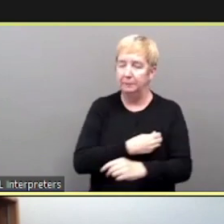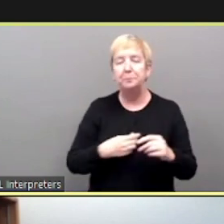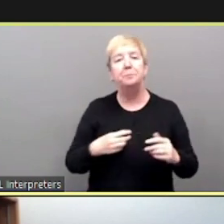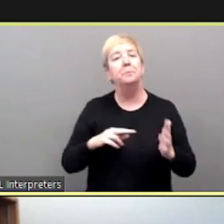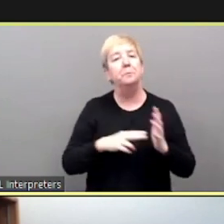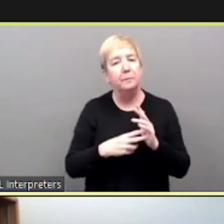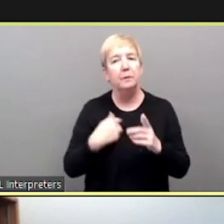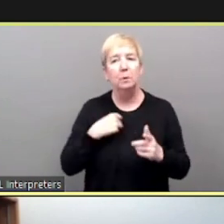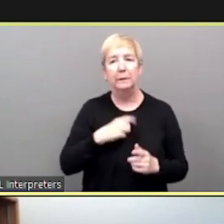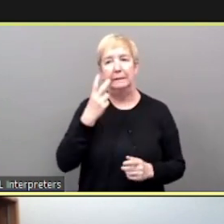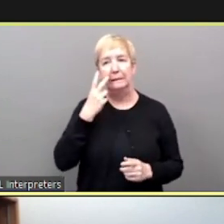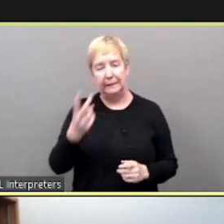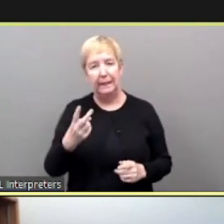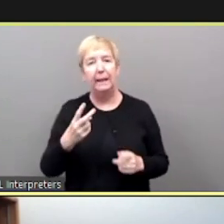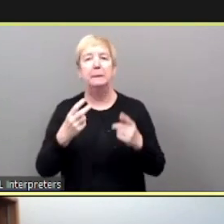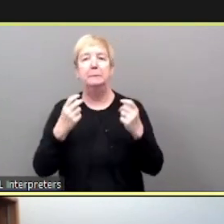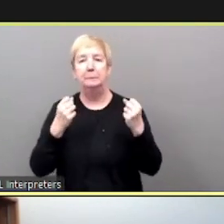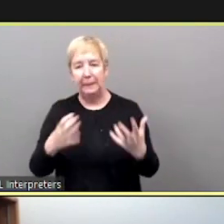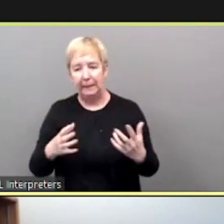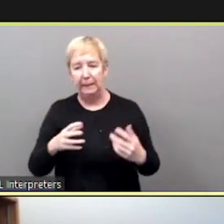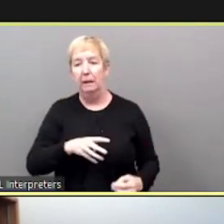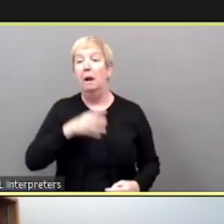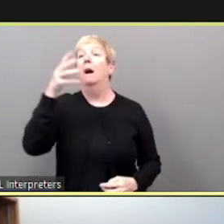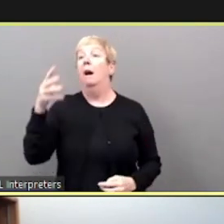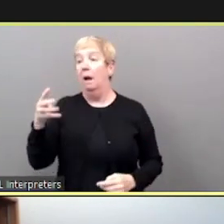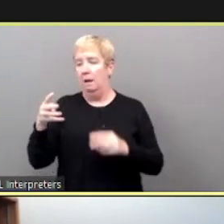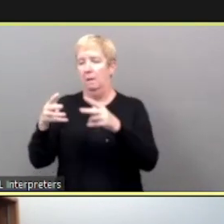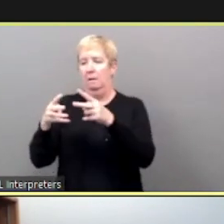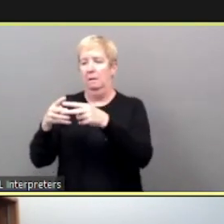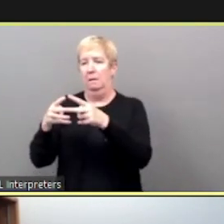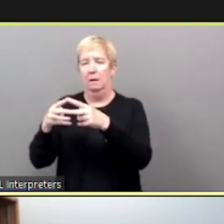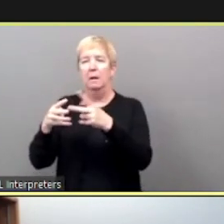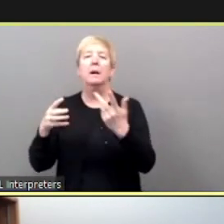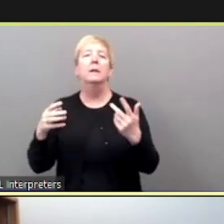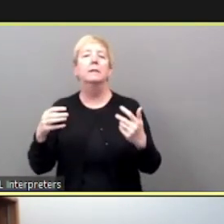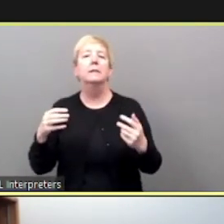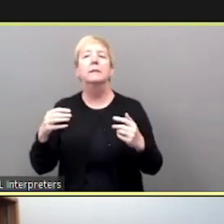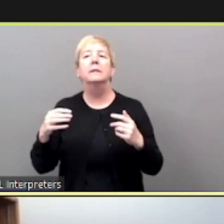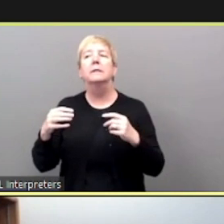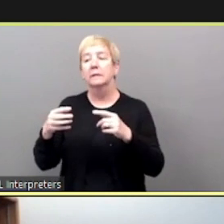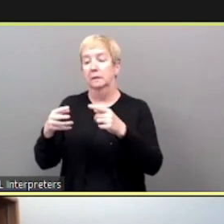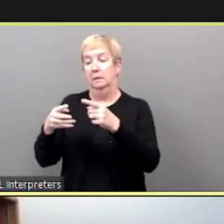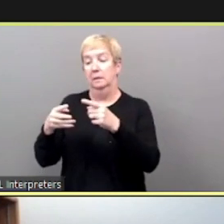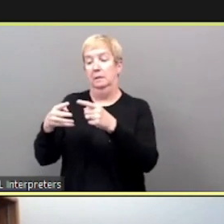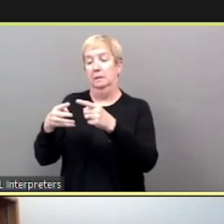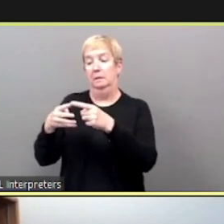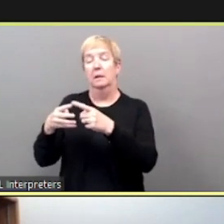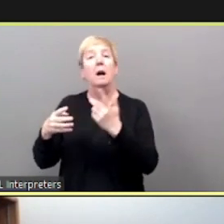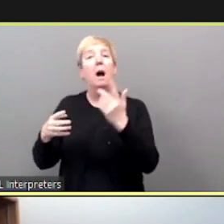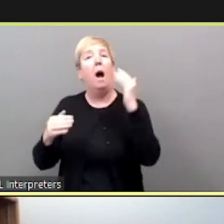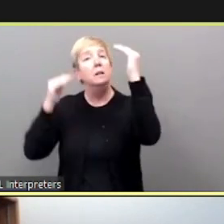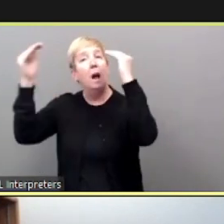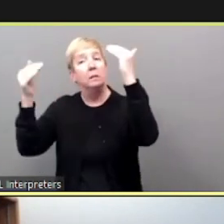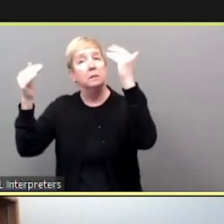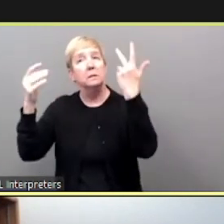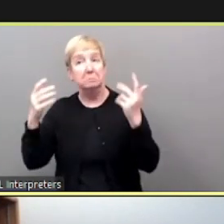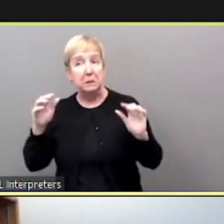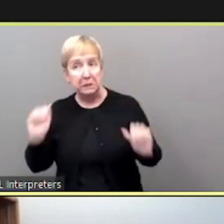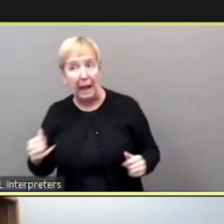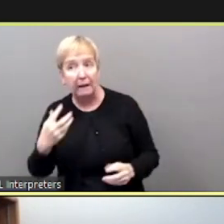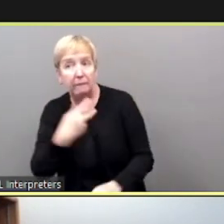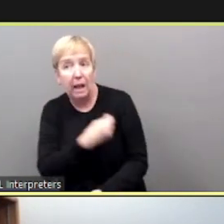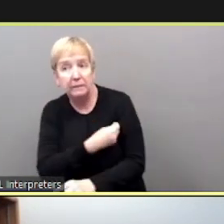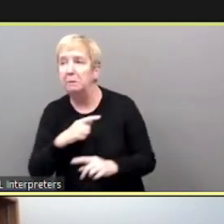cases among unvaccinated adults who are eligible but just have yet not to be vaccinated, and